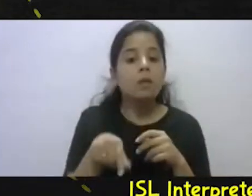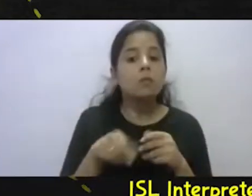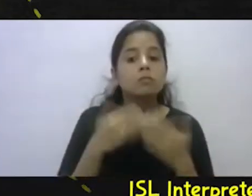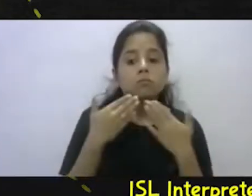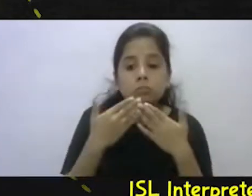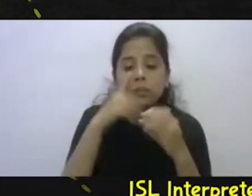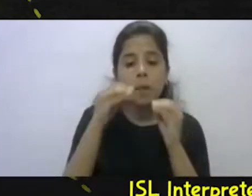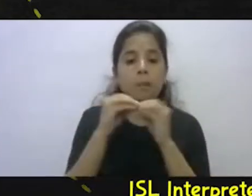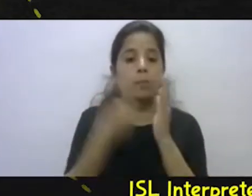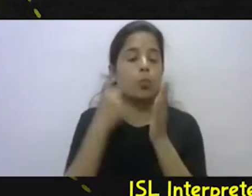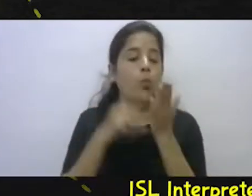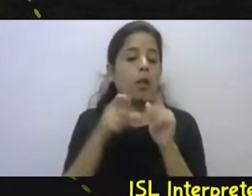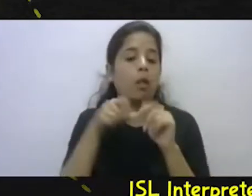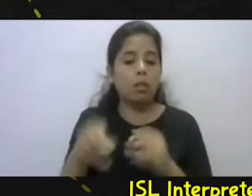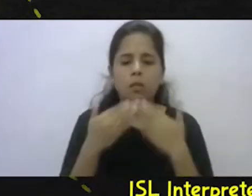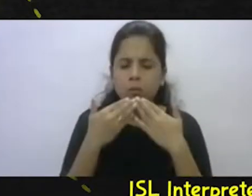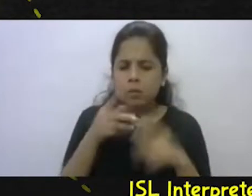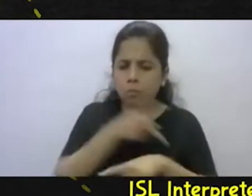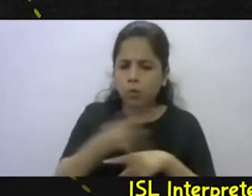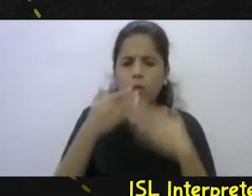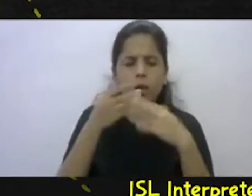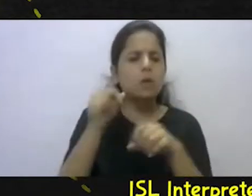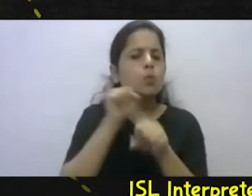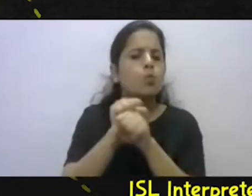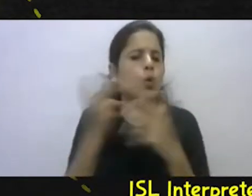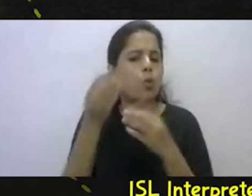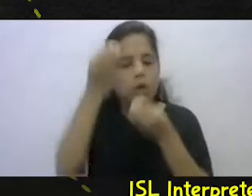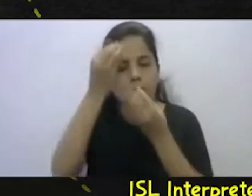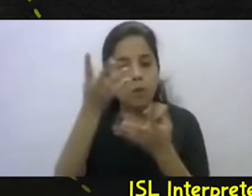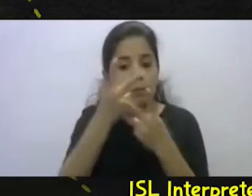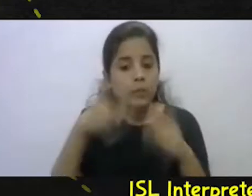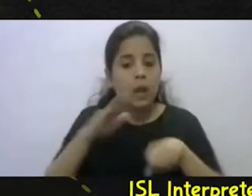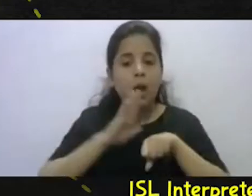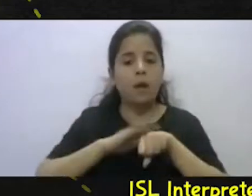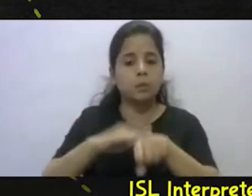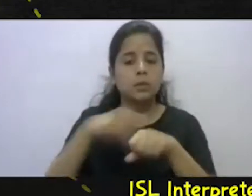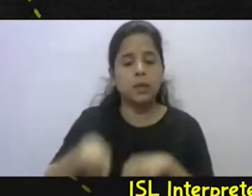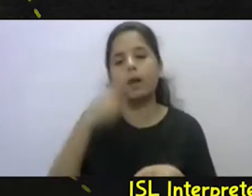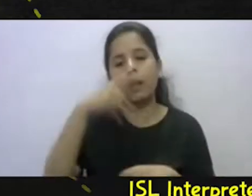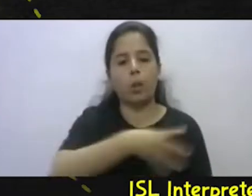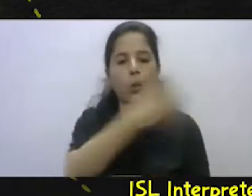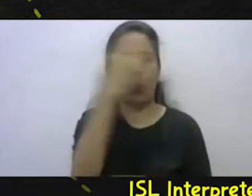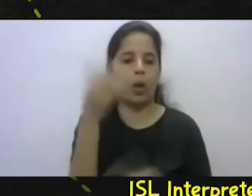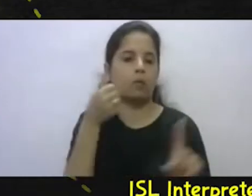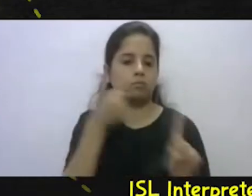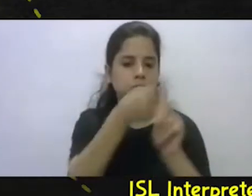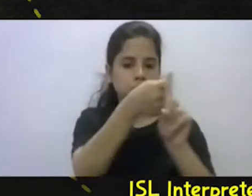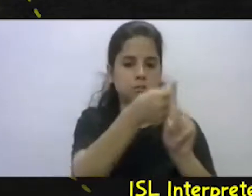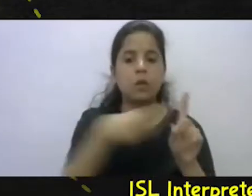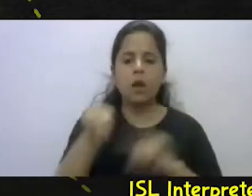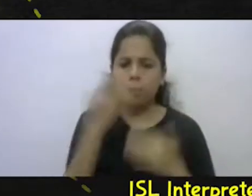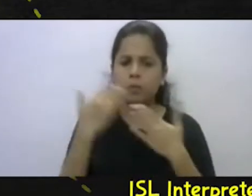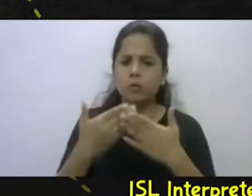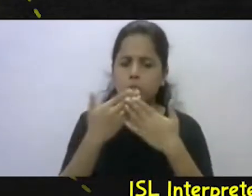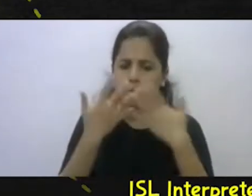and advocacy professional. Their work is informed by their experiences as a queer activist, and they have authored the study